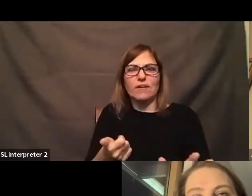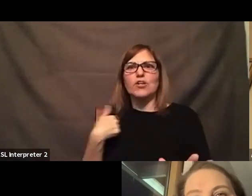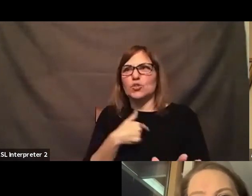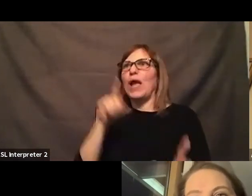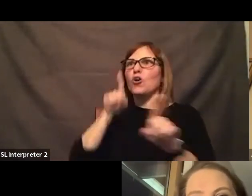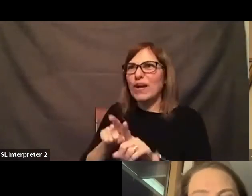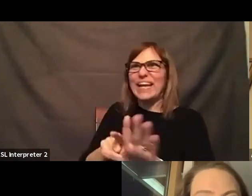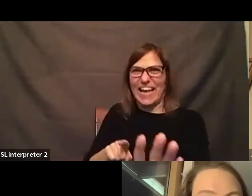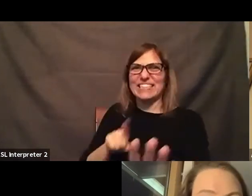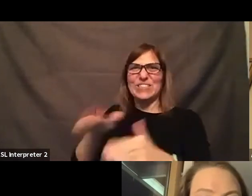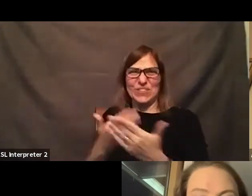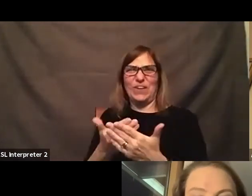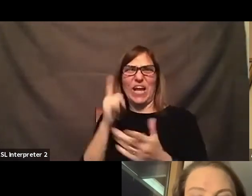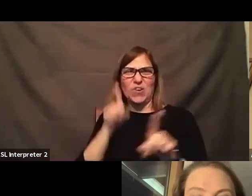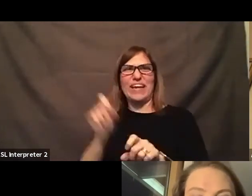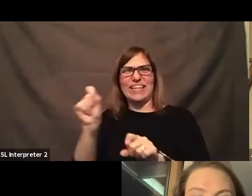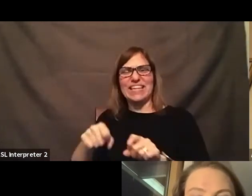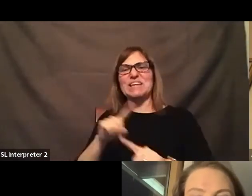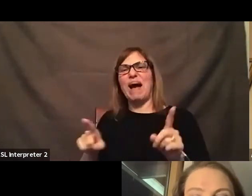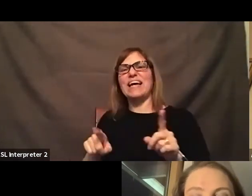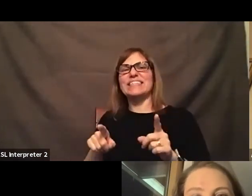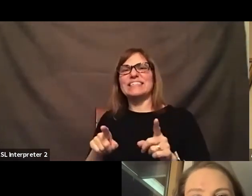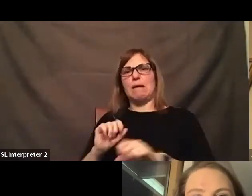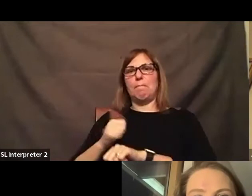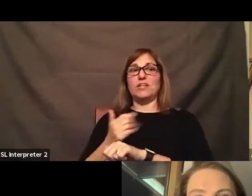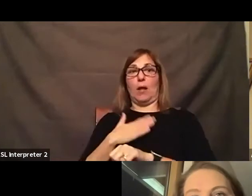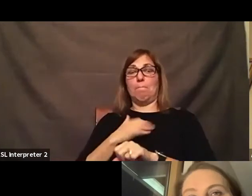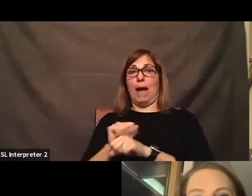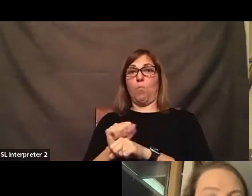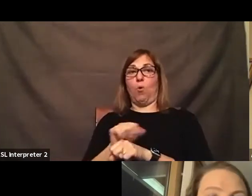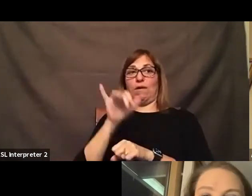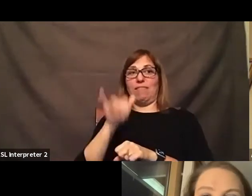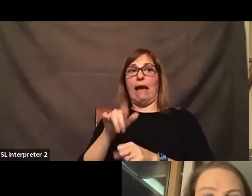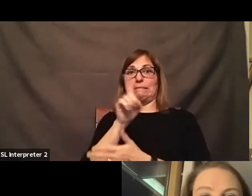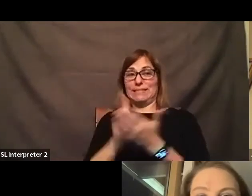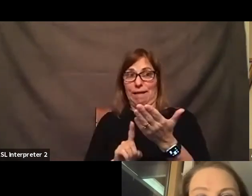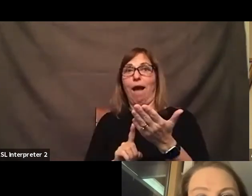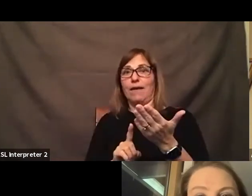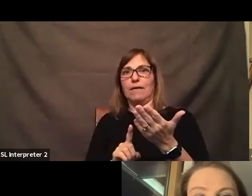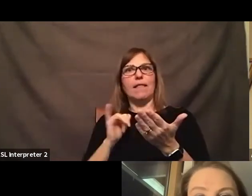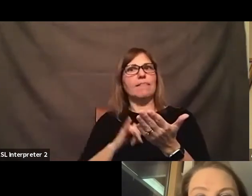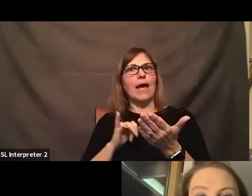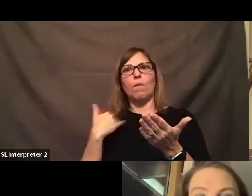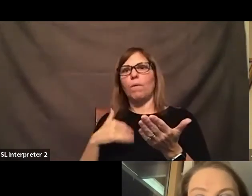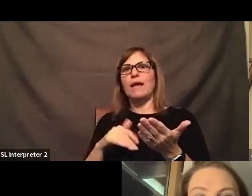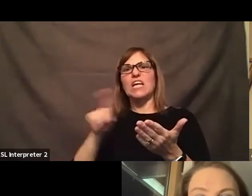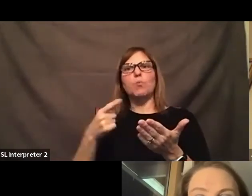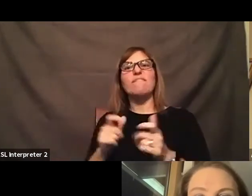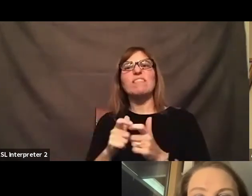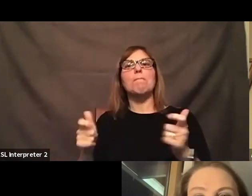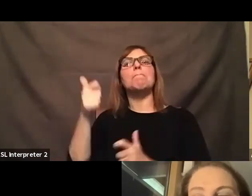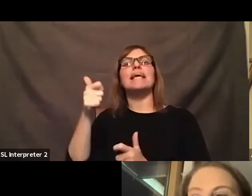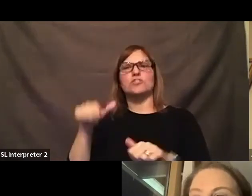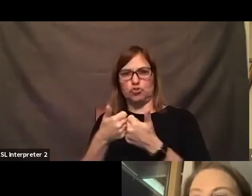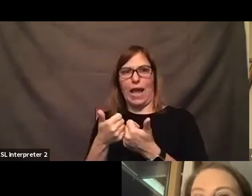to me, and based on my work with the design of autonomous vehicles, that is one of the biggest challenges. Yeah, I'd like to